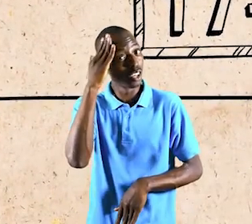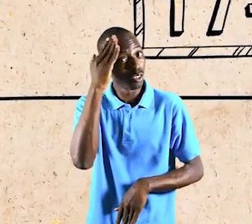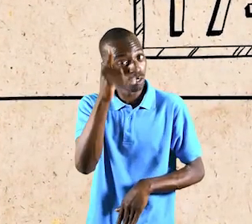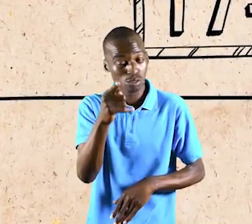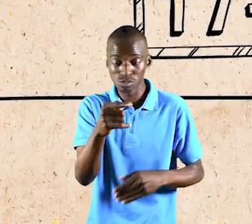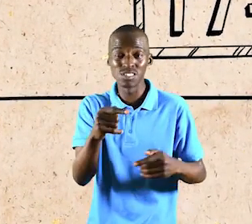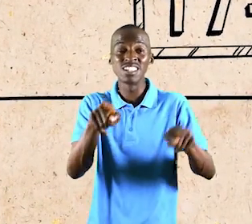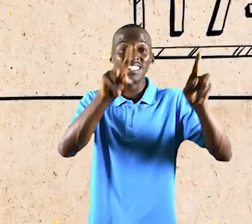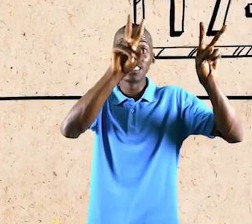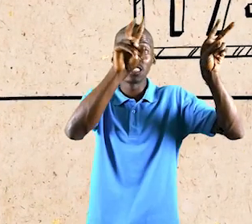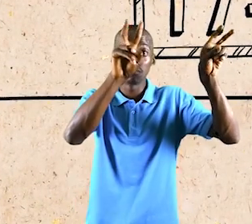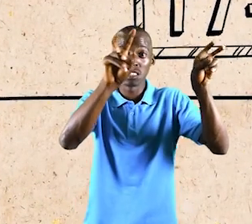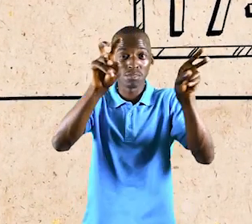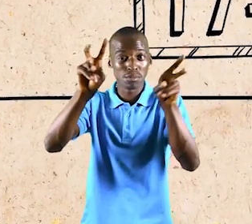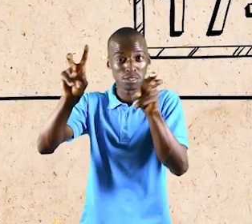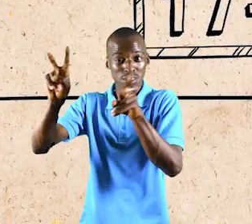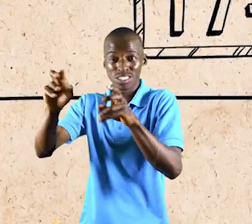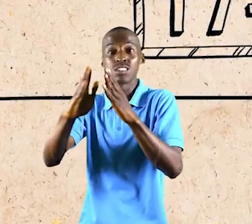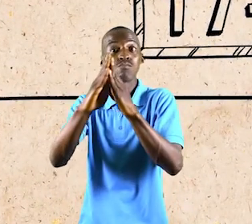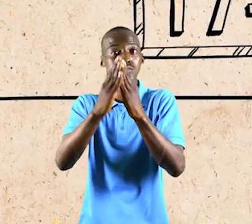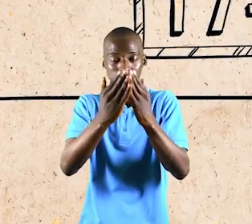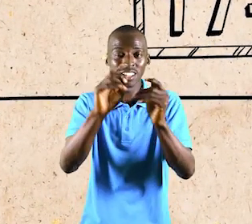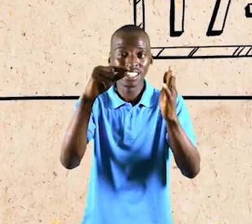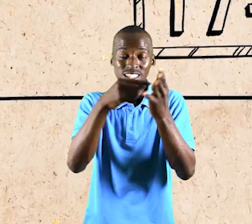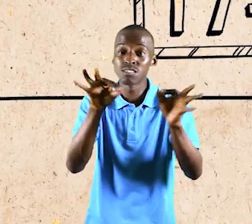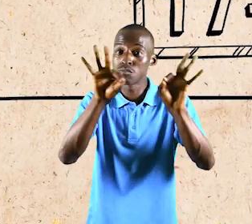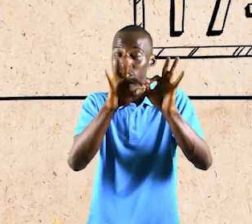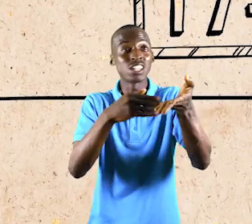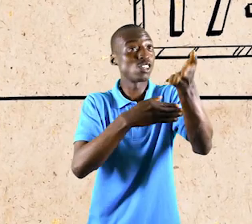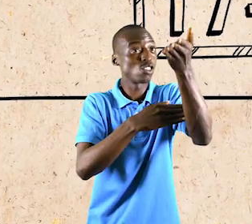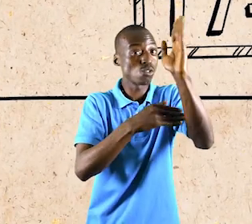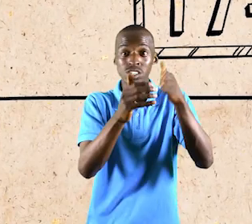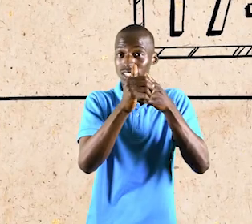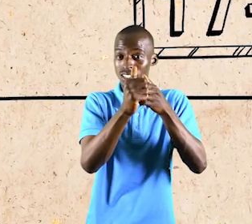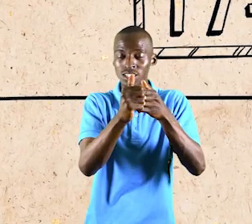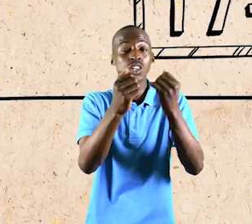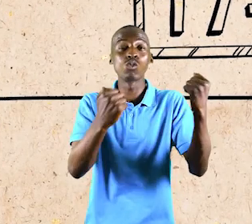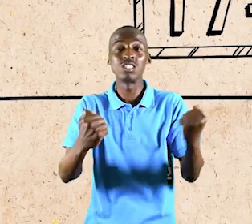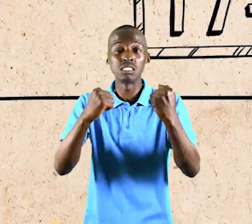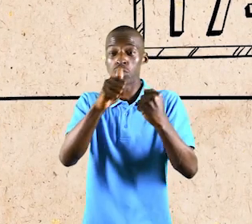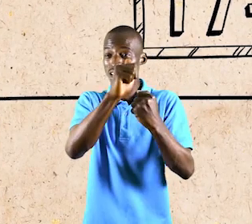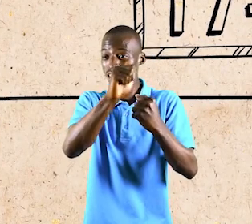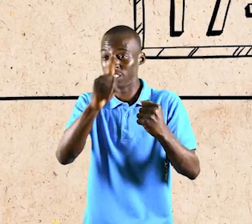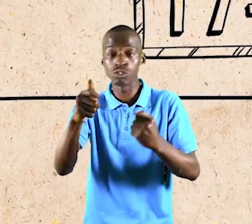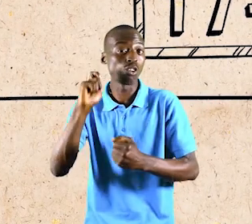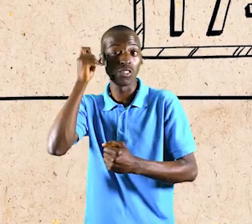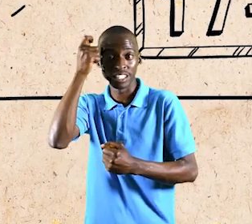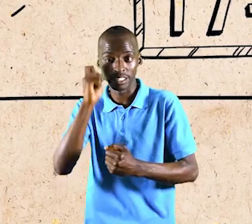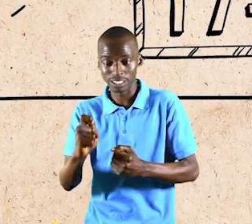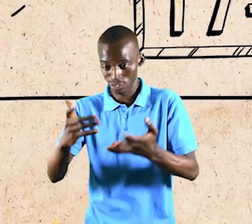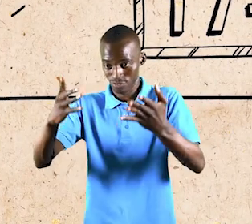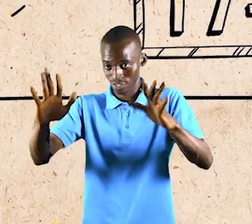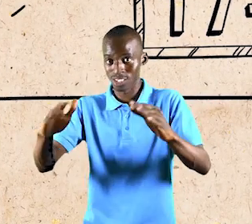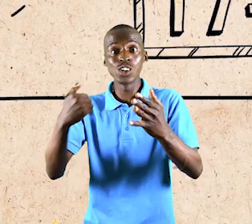a repeated theme in the main section of the book, that at key moments, God's Spirit will empower each of these judges to accomplish